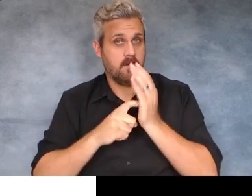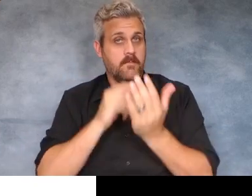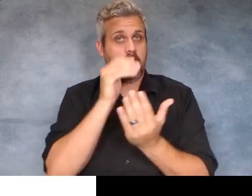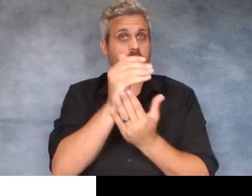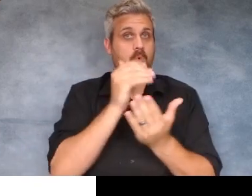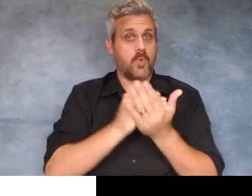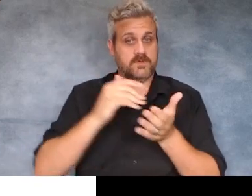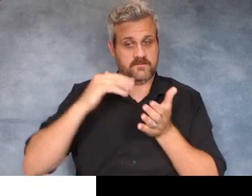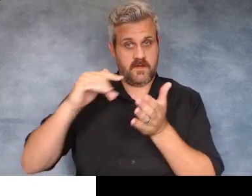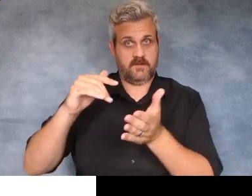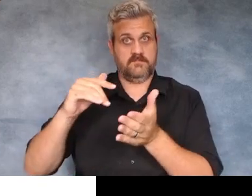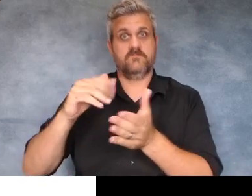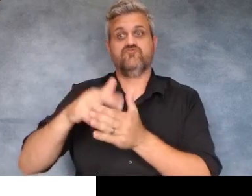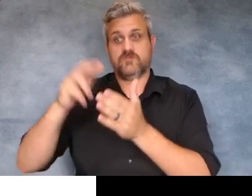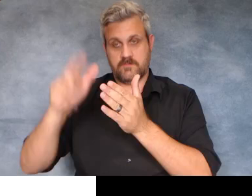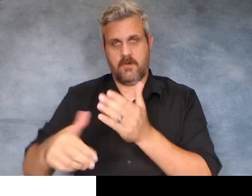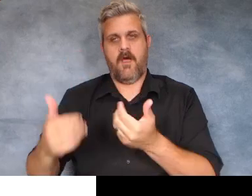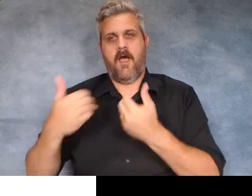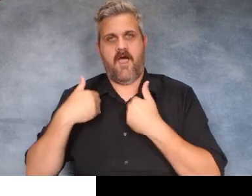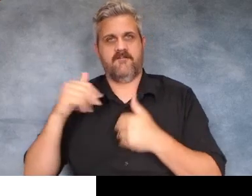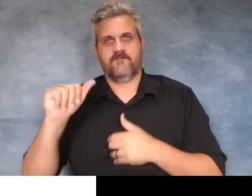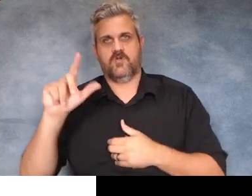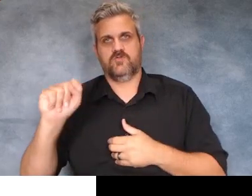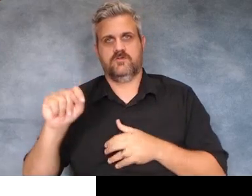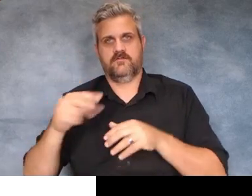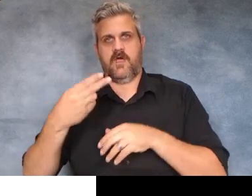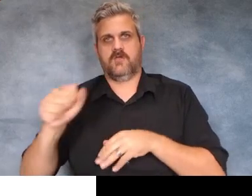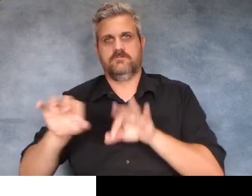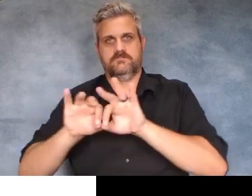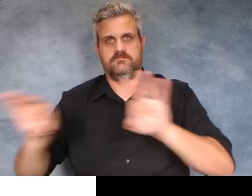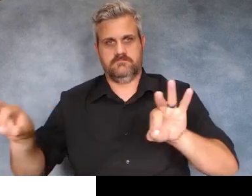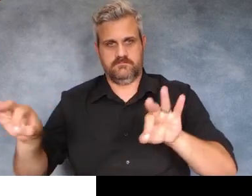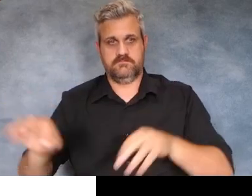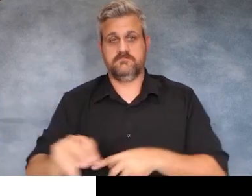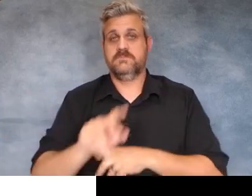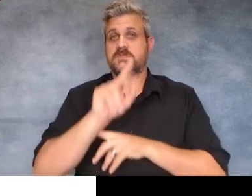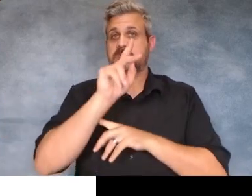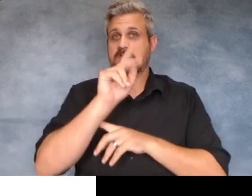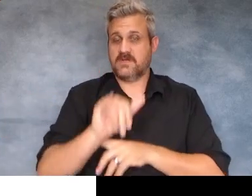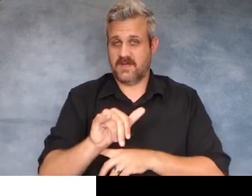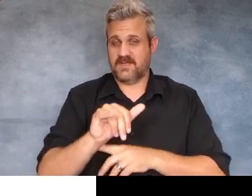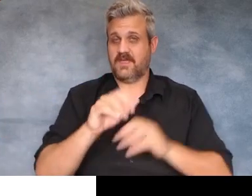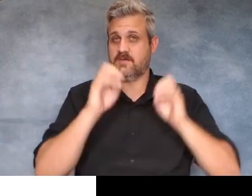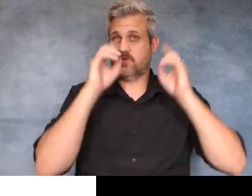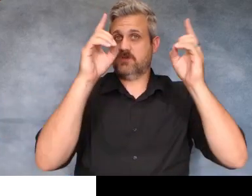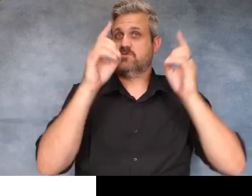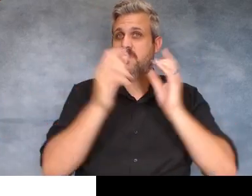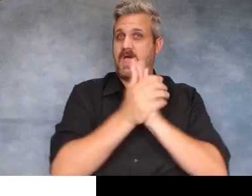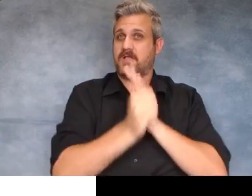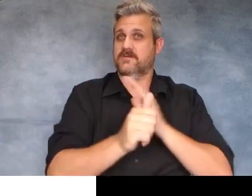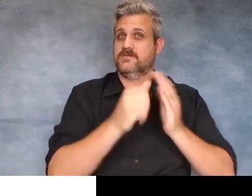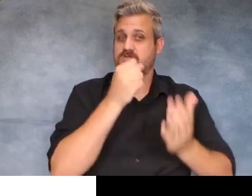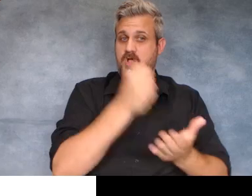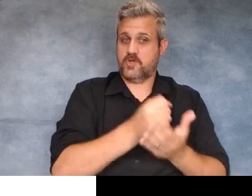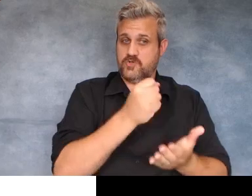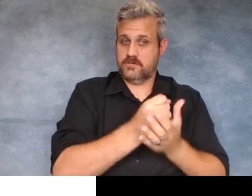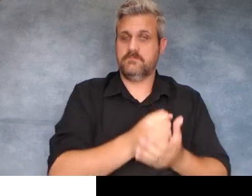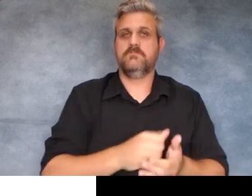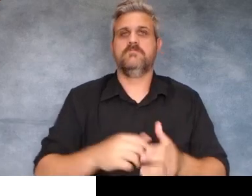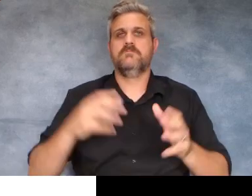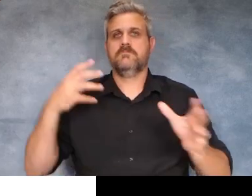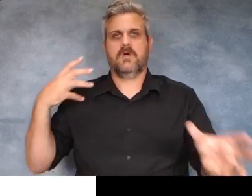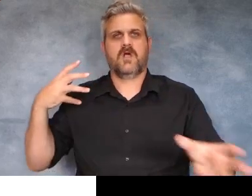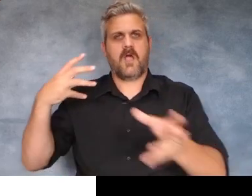study leading to an alternative high school diploma, the Kentucky Educational Excellence Scholarship, and the comprehensive training